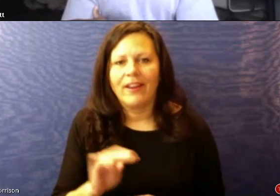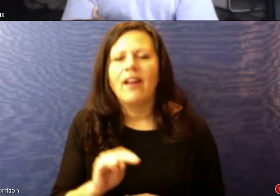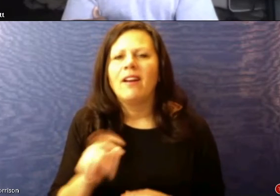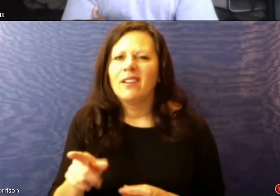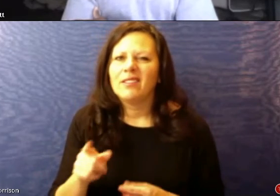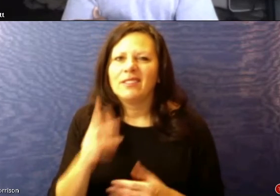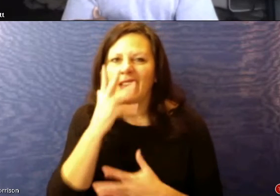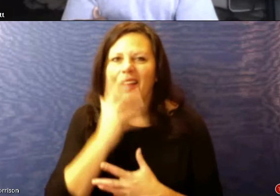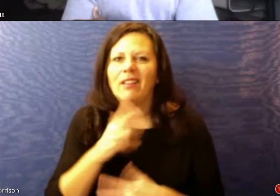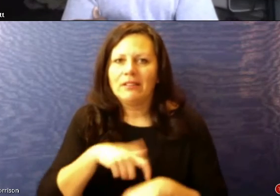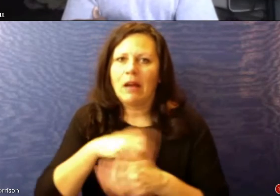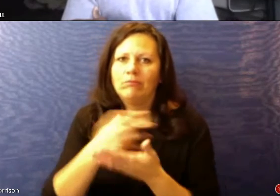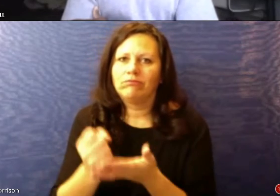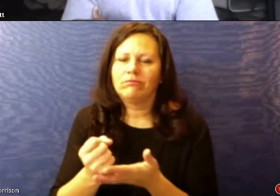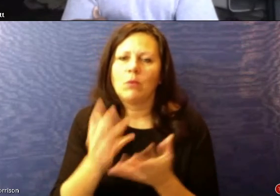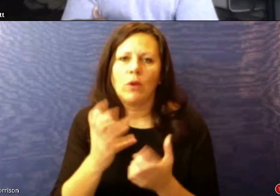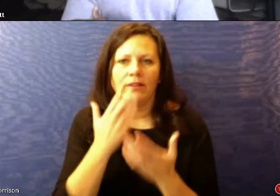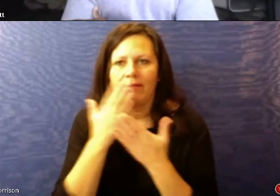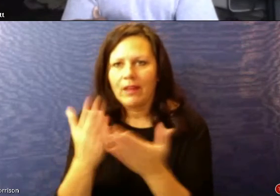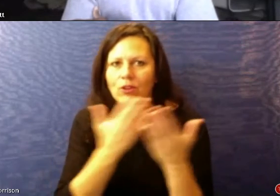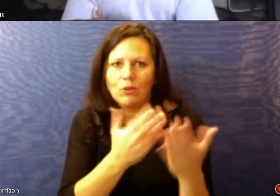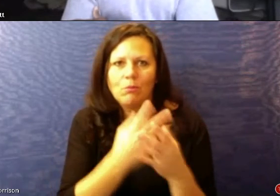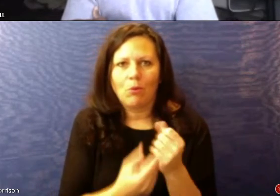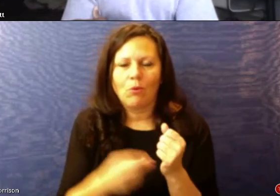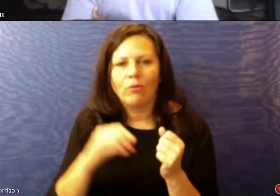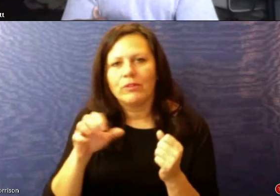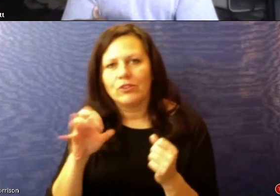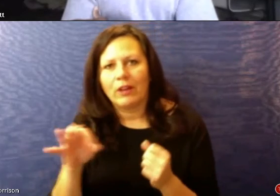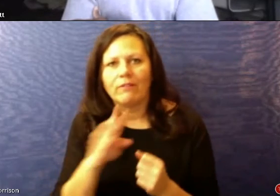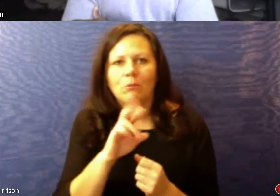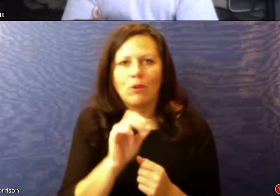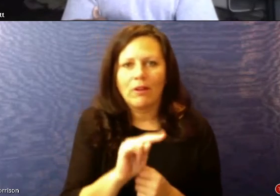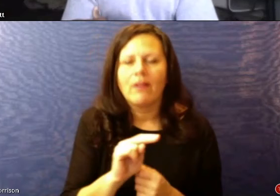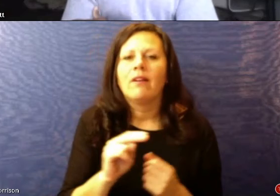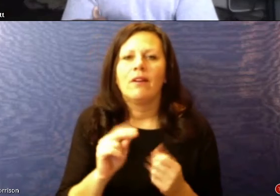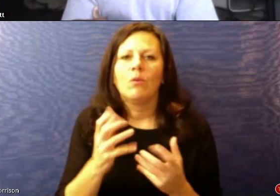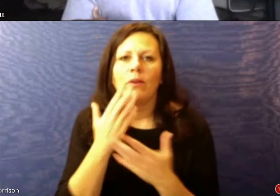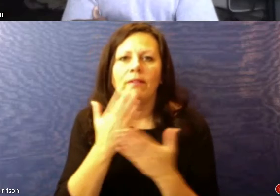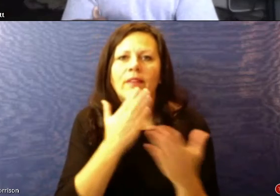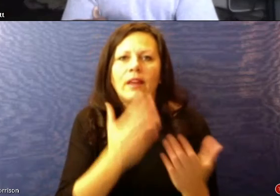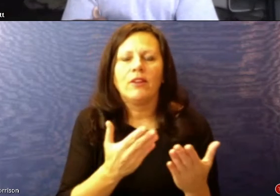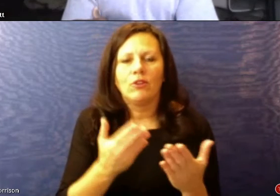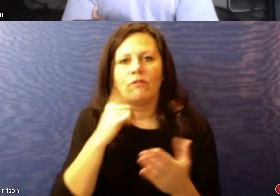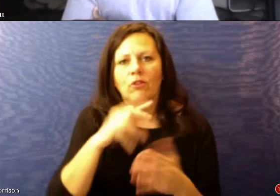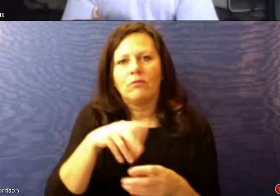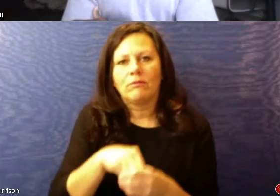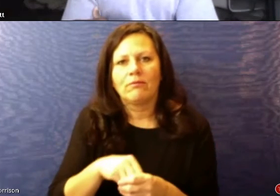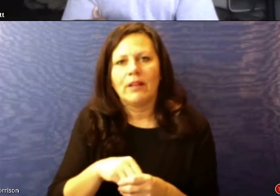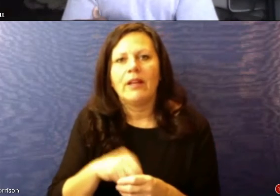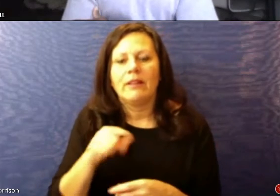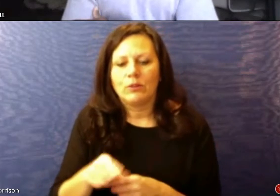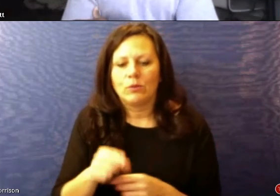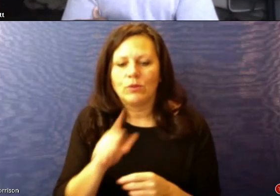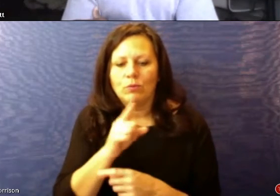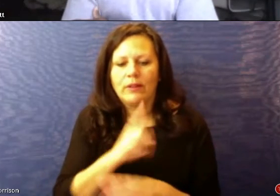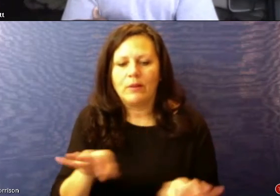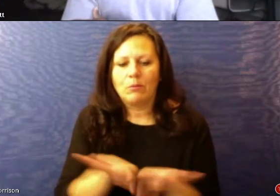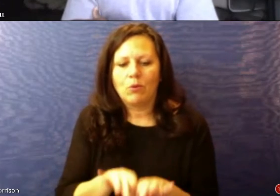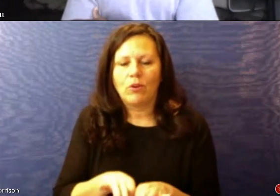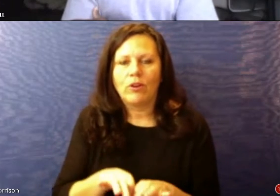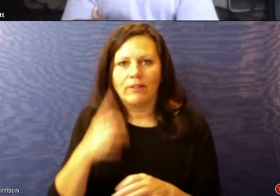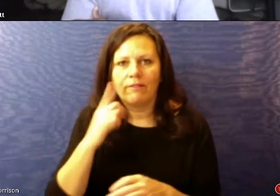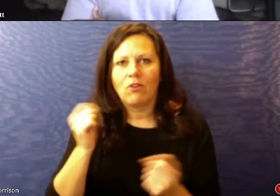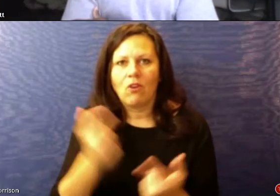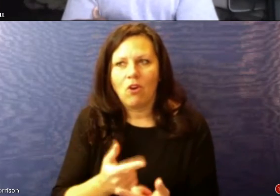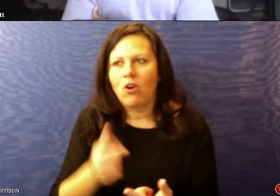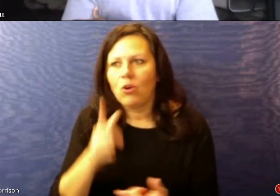Scott, for being a part of this. It was very important, I know, for everyone participating to hear from the NHL.